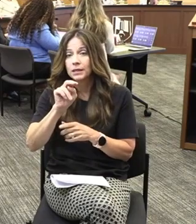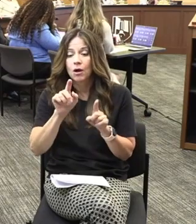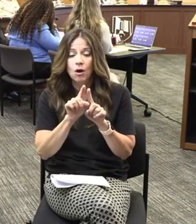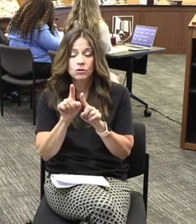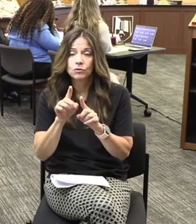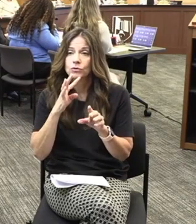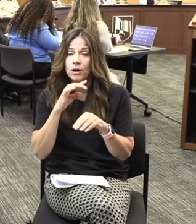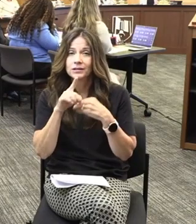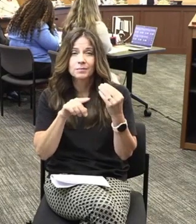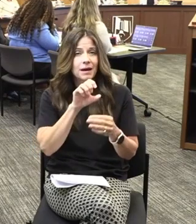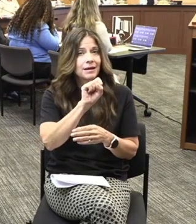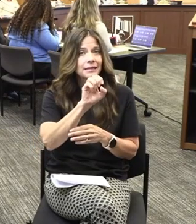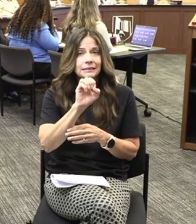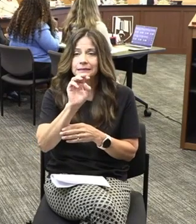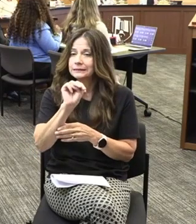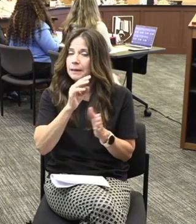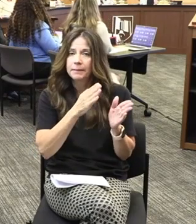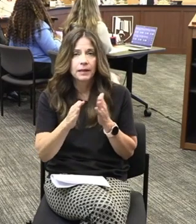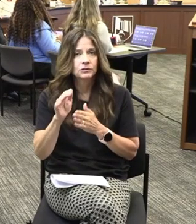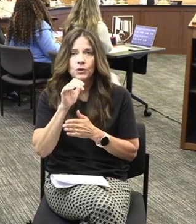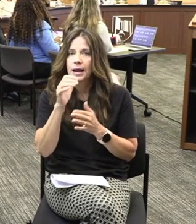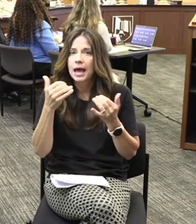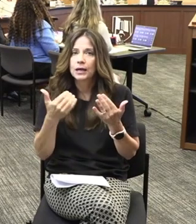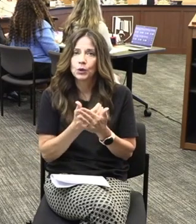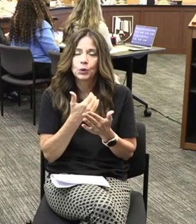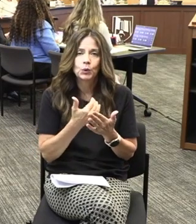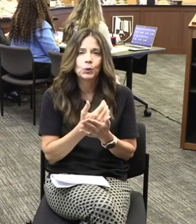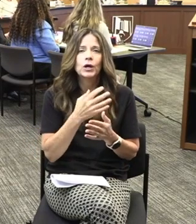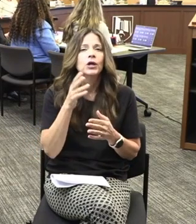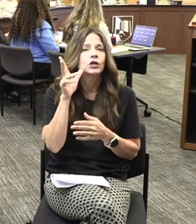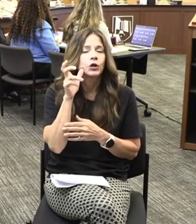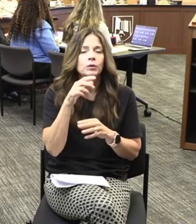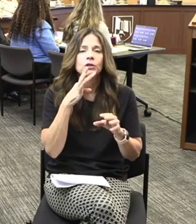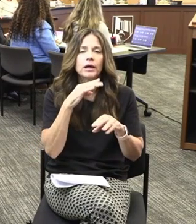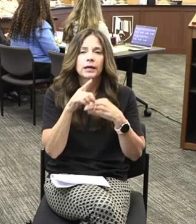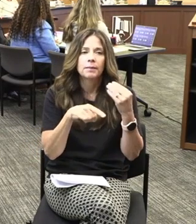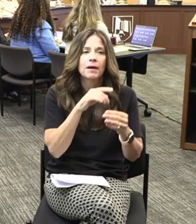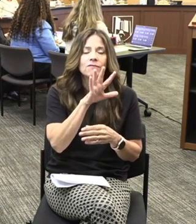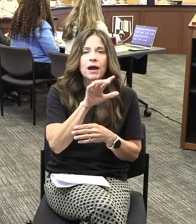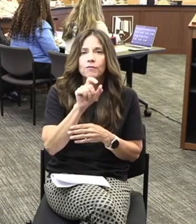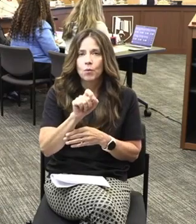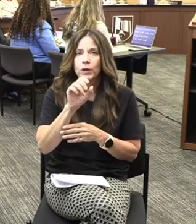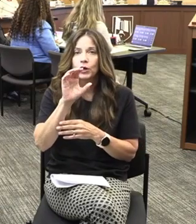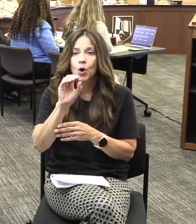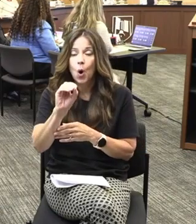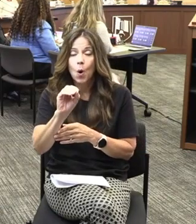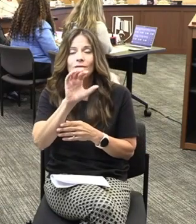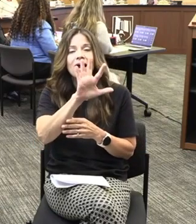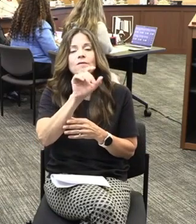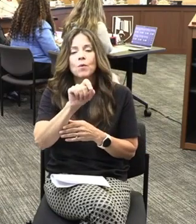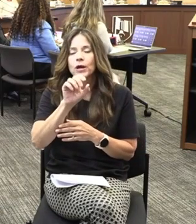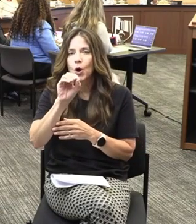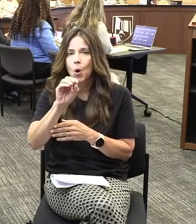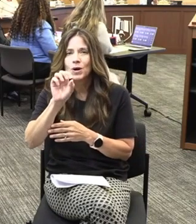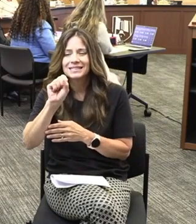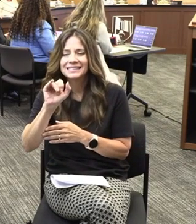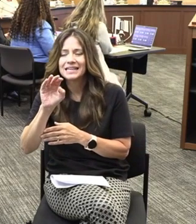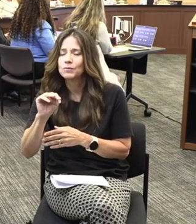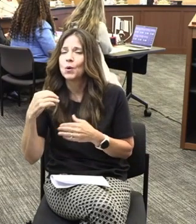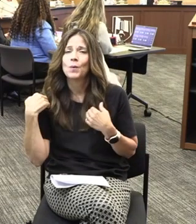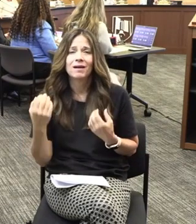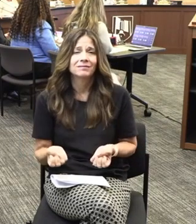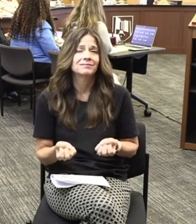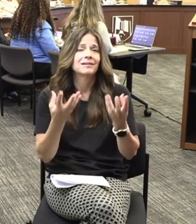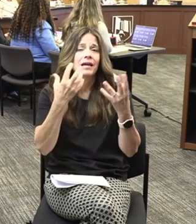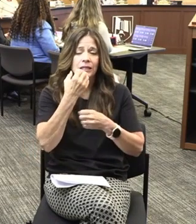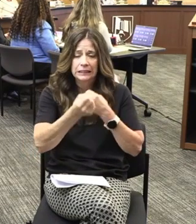SEM plans are not new. You heard that we're working on SEM Plan 5.0. We have decades worth of data